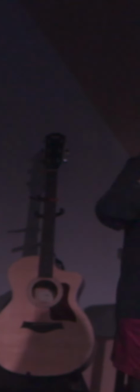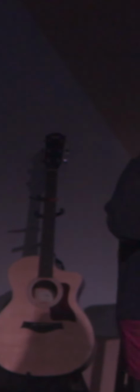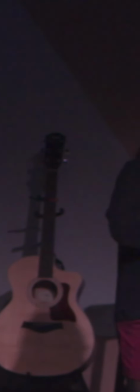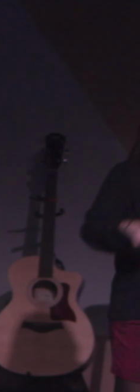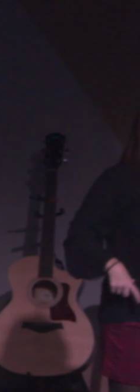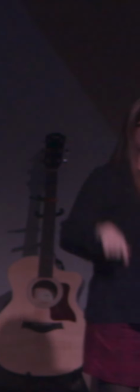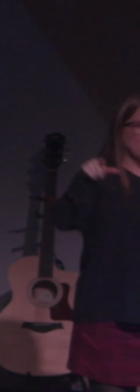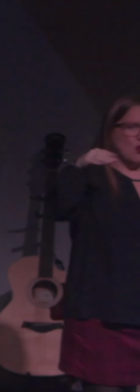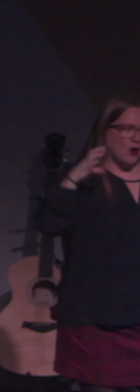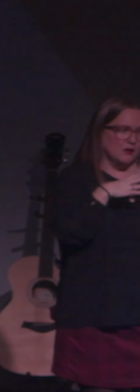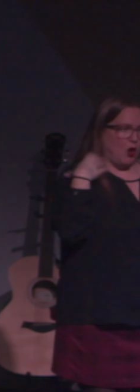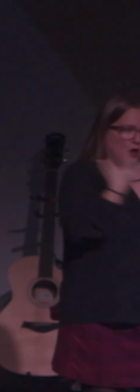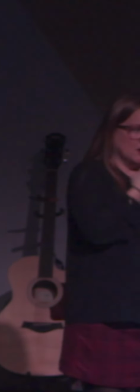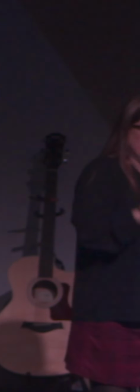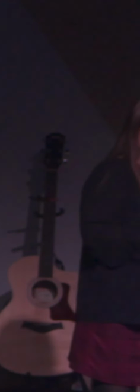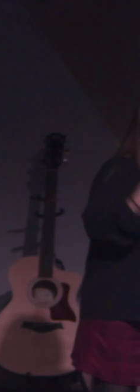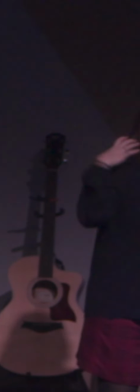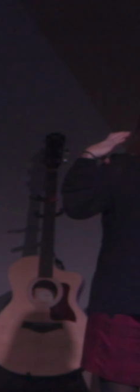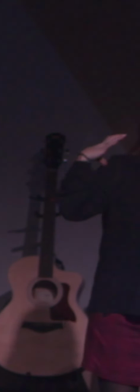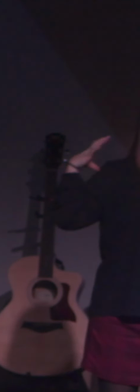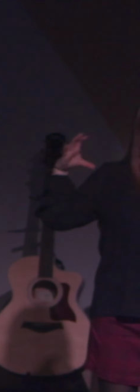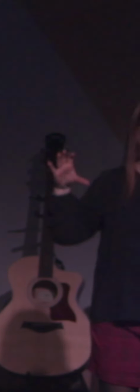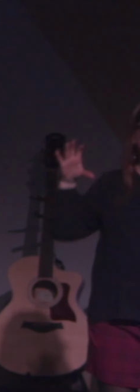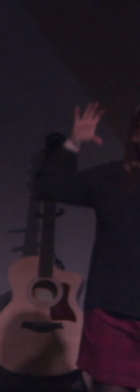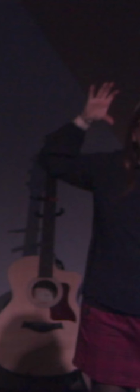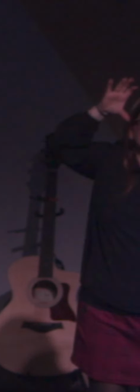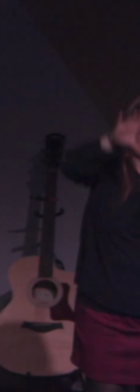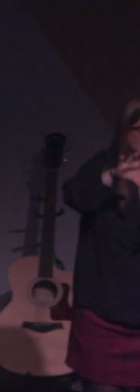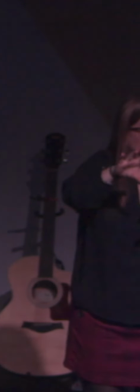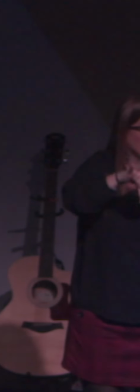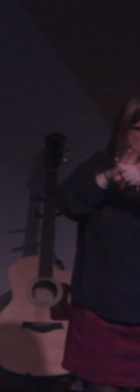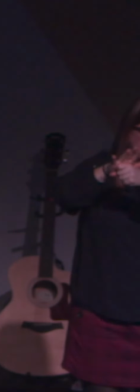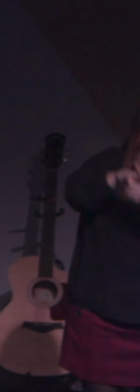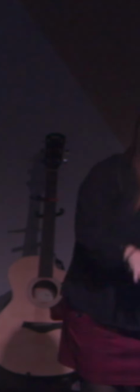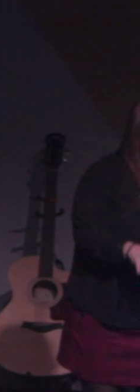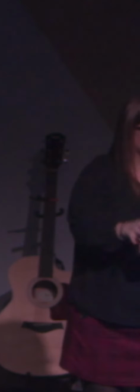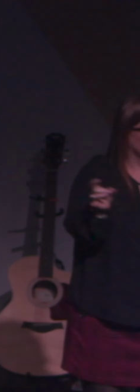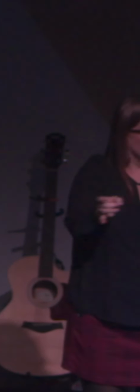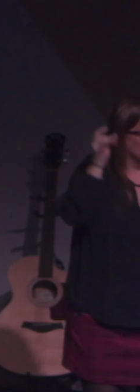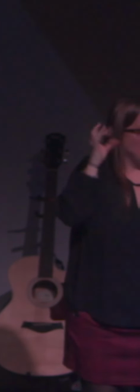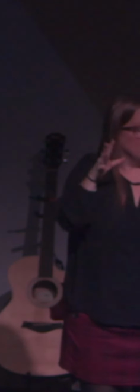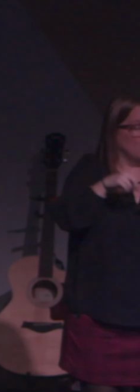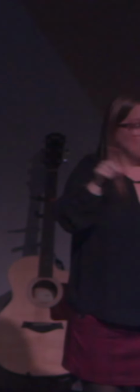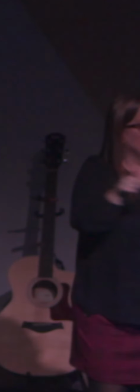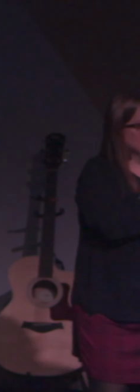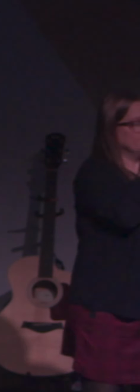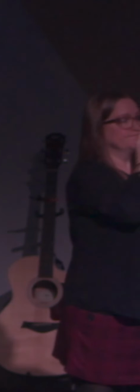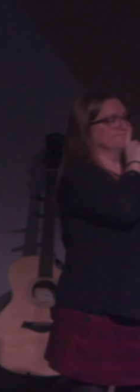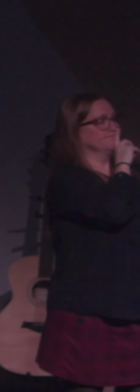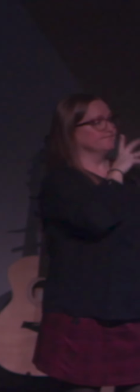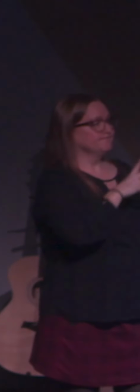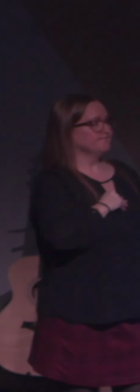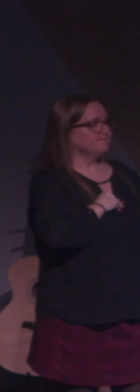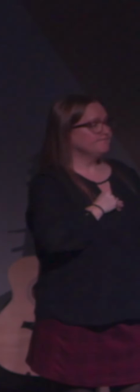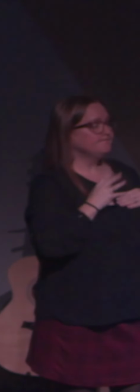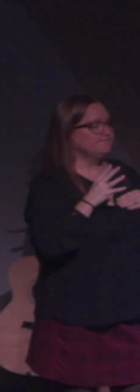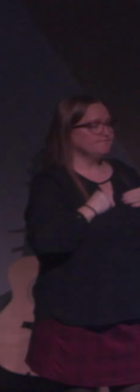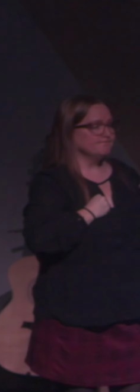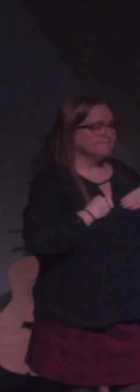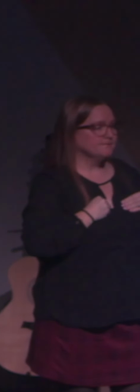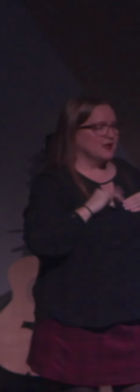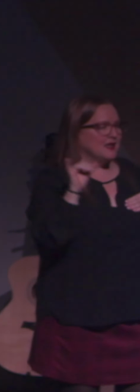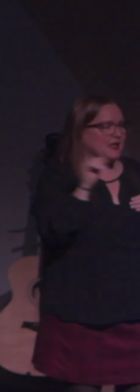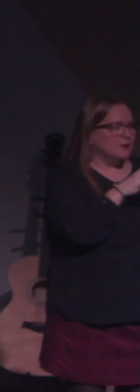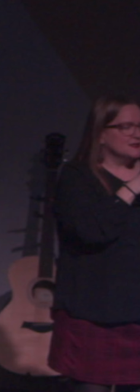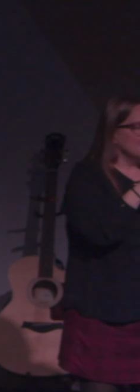him the sins of us all. He was oppressed and treated harshly, yet he never said a word. He was led like a